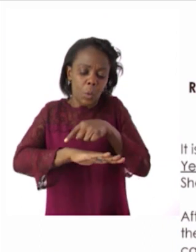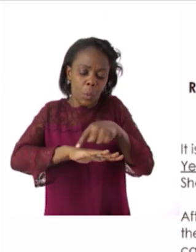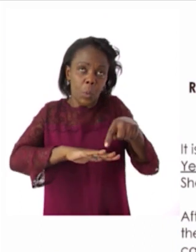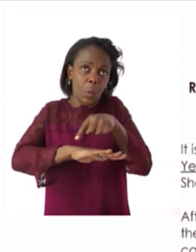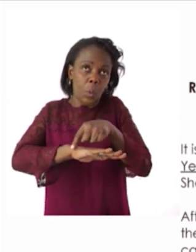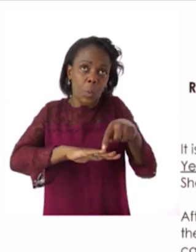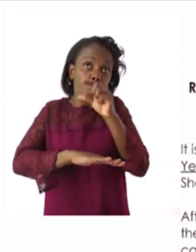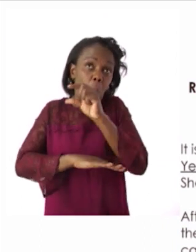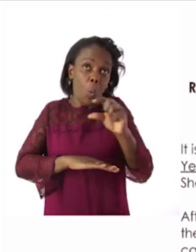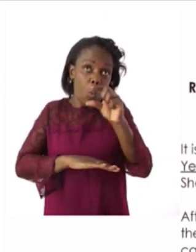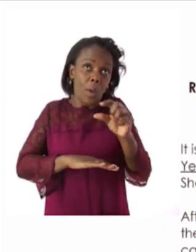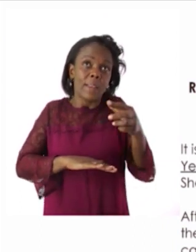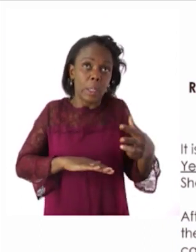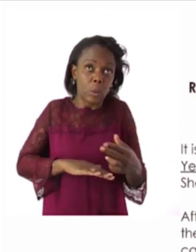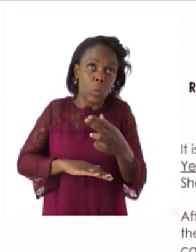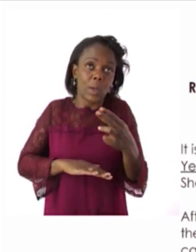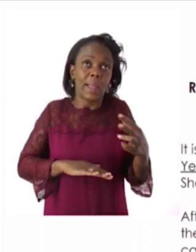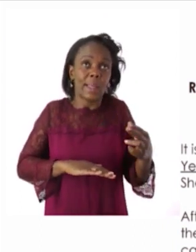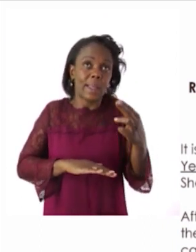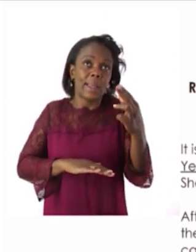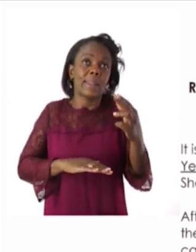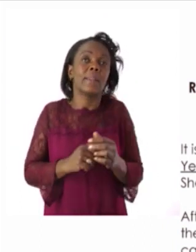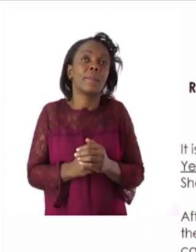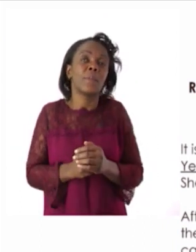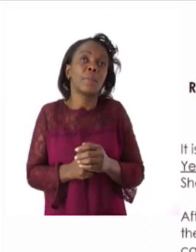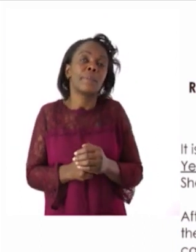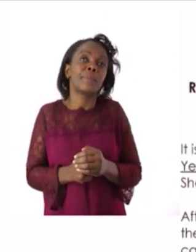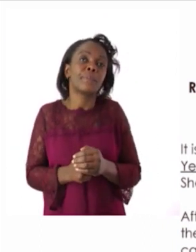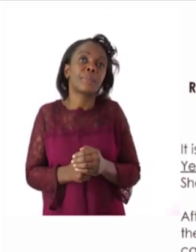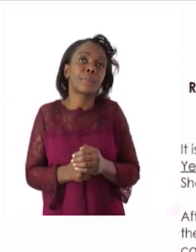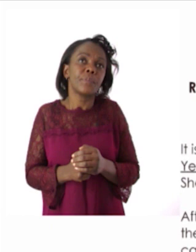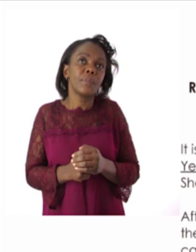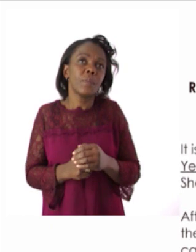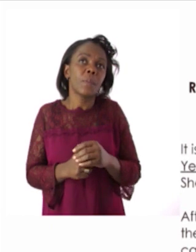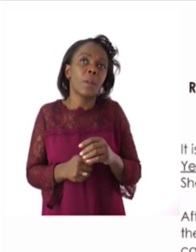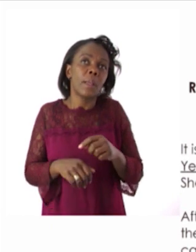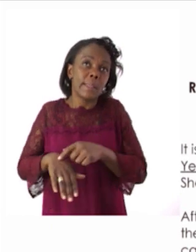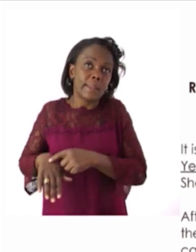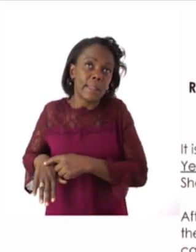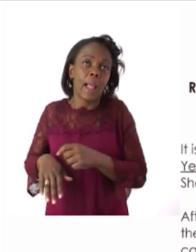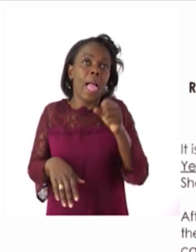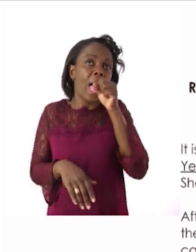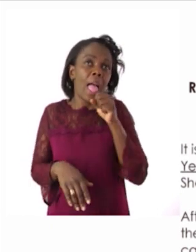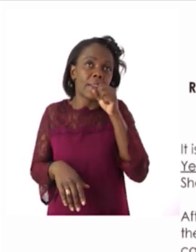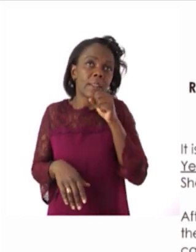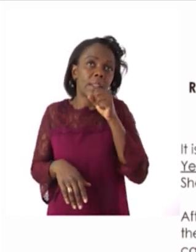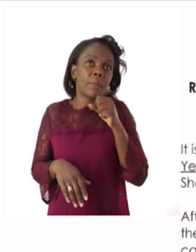Try to clap them first. You clap yesterday, ice cream, swimming